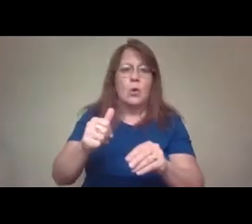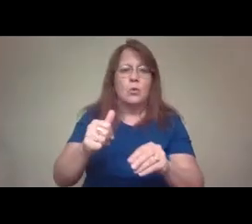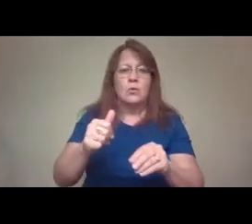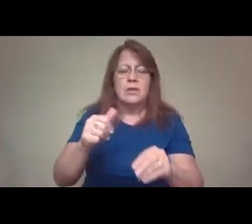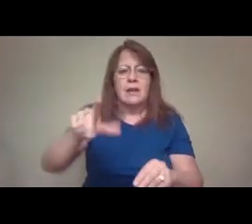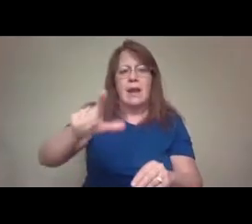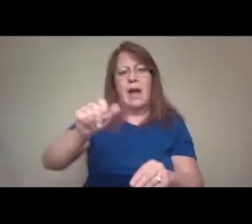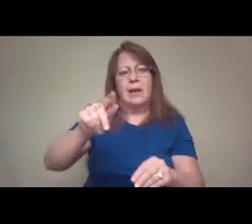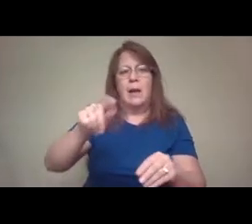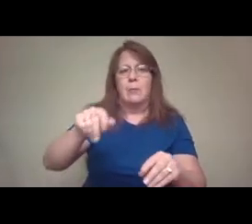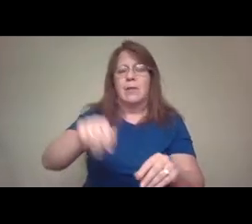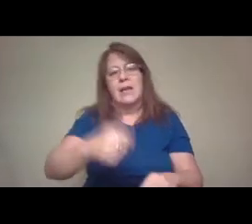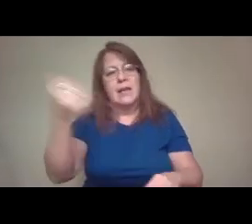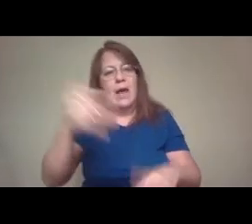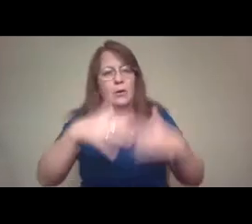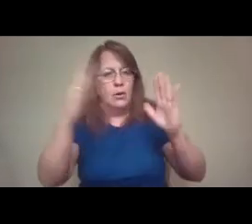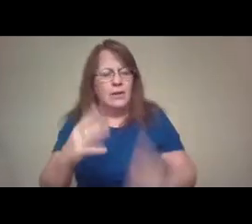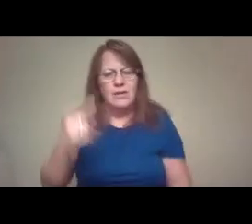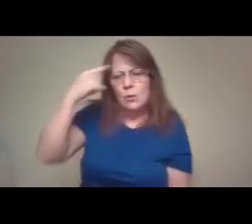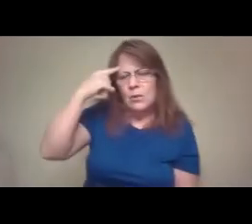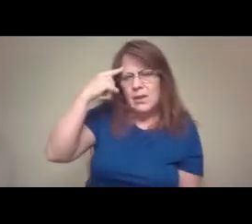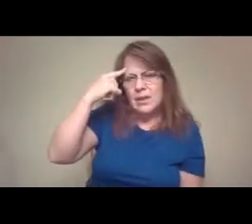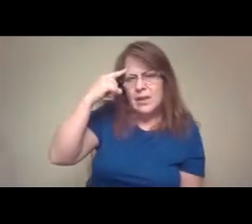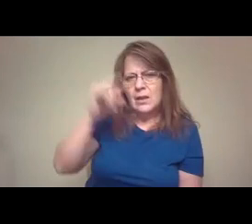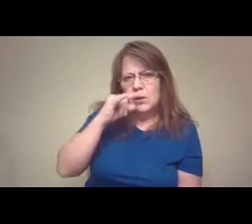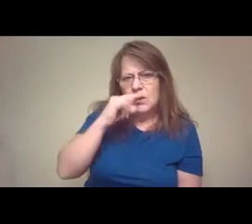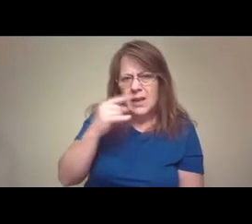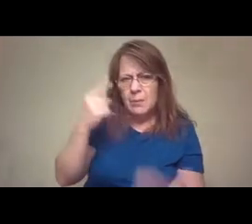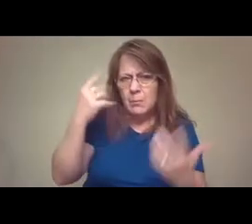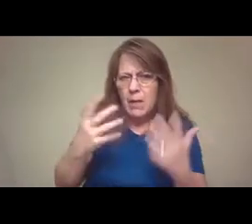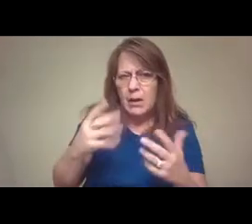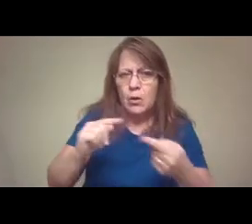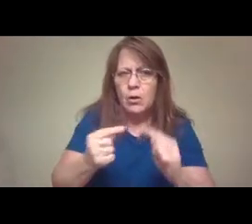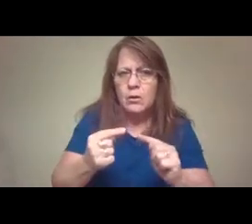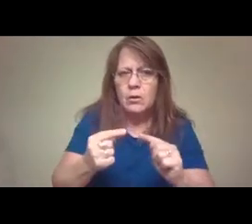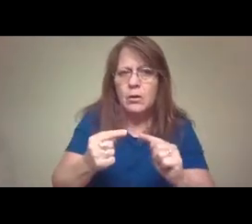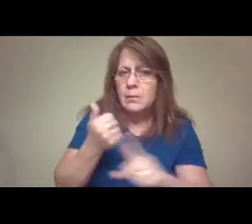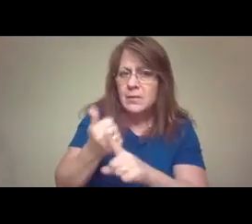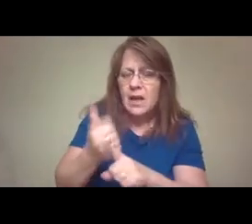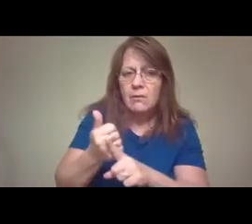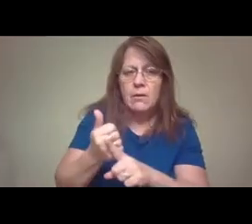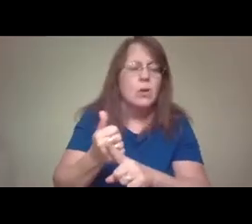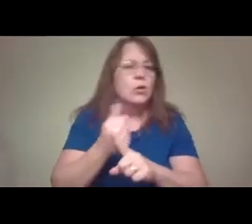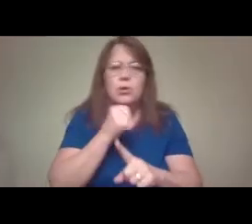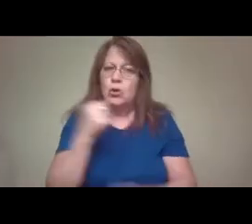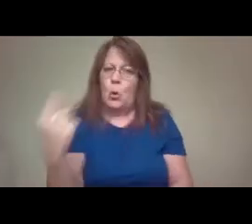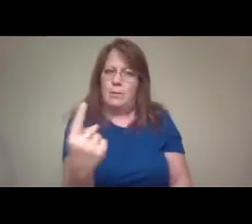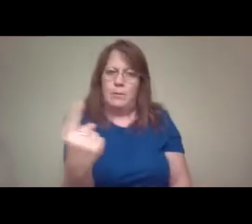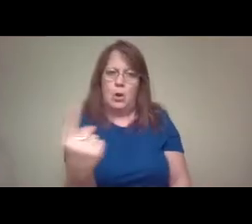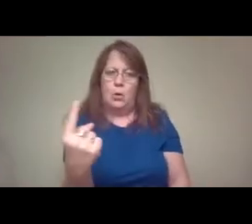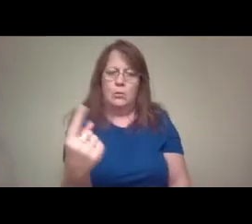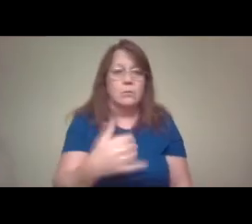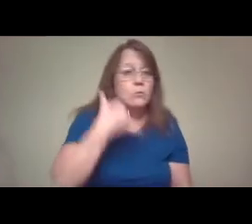thing. If you think your kid might be about to hurt himself, don't leave him alone. Take him to the emergency room. Call 911 if you have